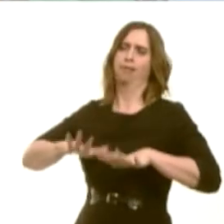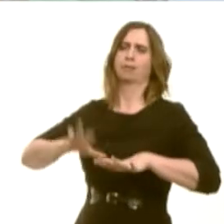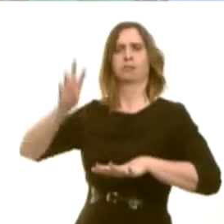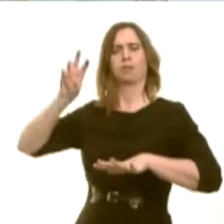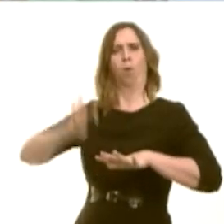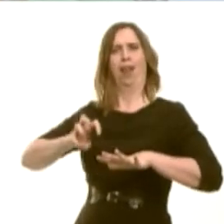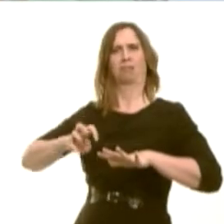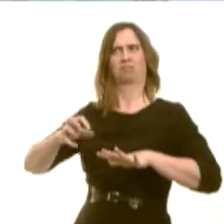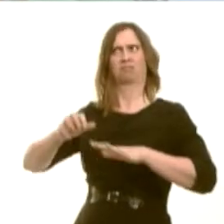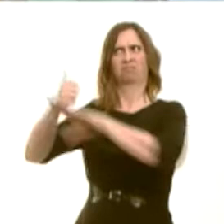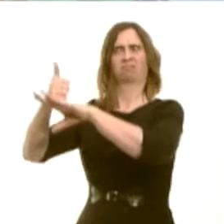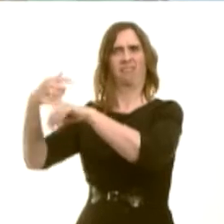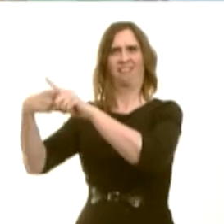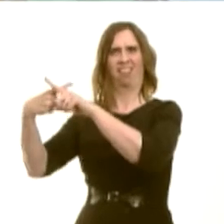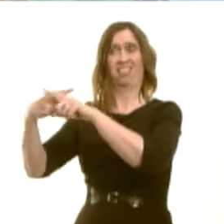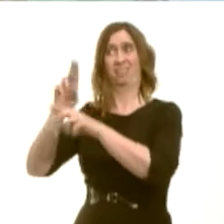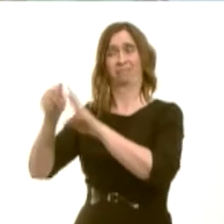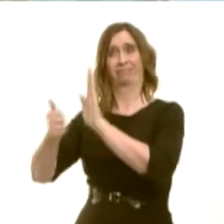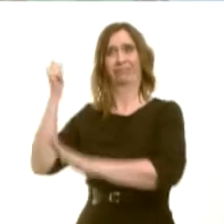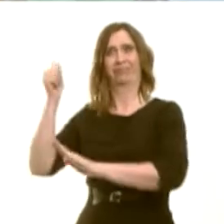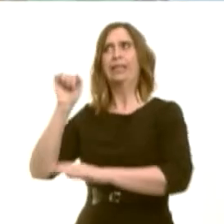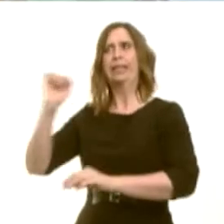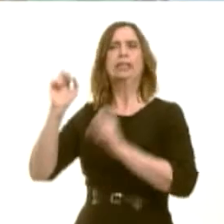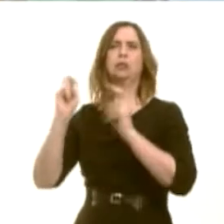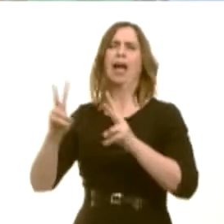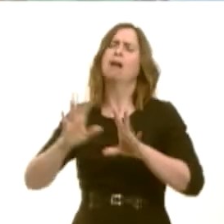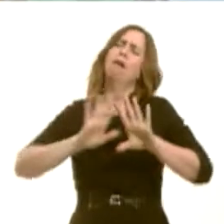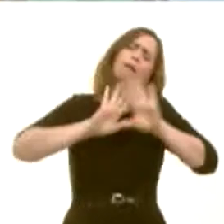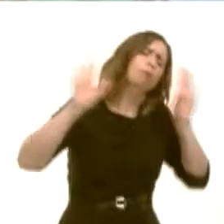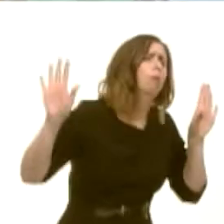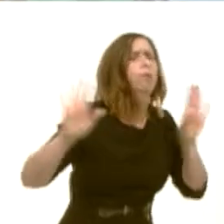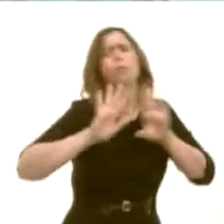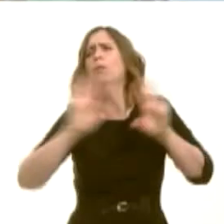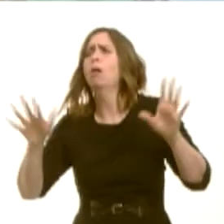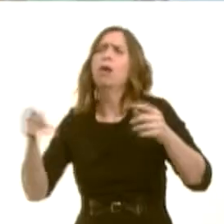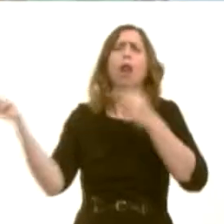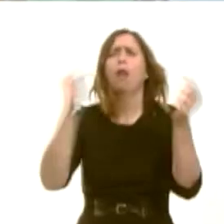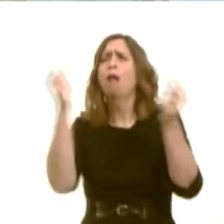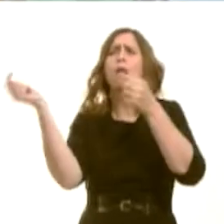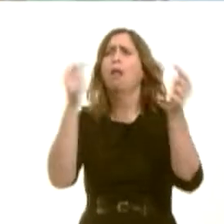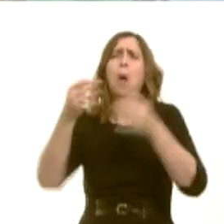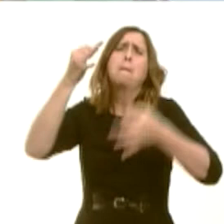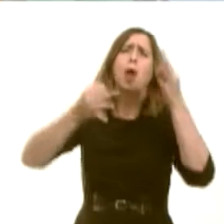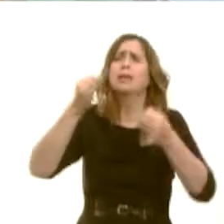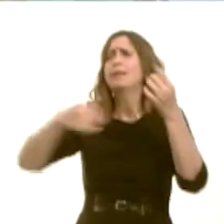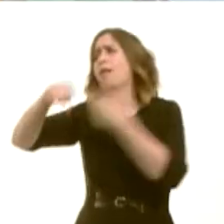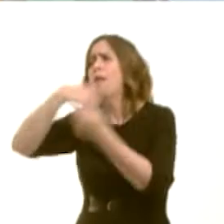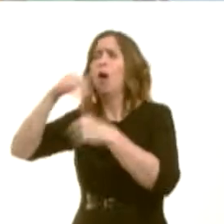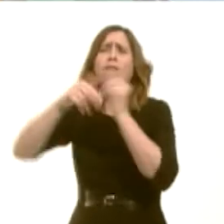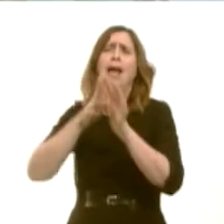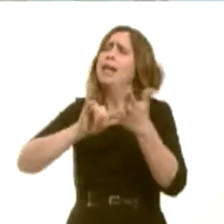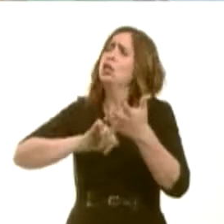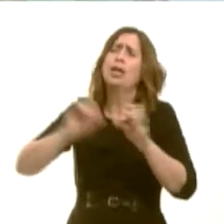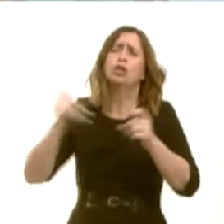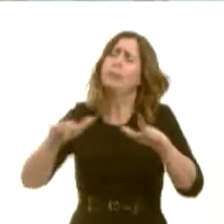fact, that the NHS should not be a political football, then does exactly the same thing to the Welsh NHS. The sort of person who's to run up behind you in the school